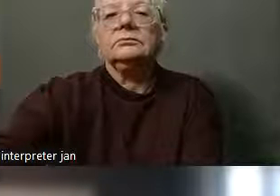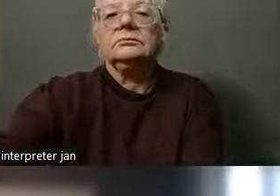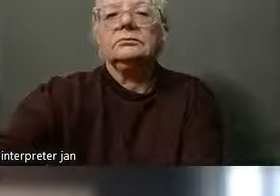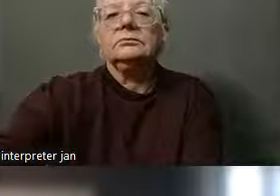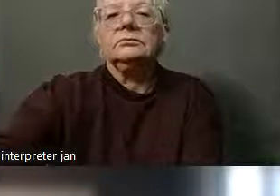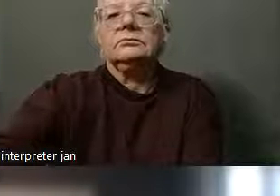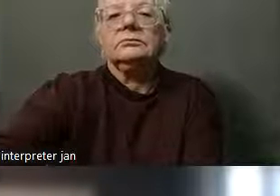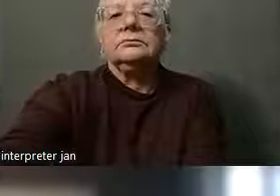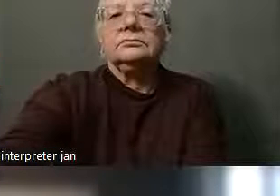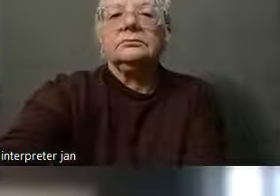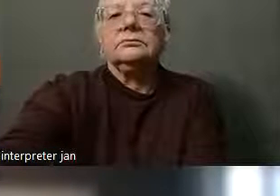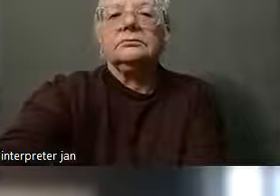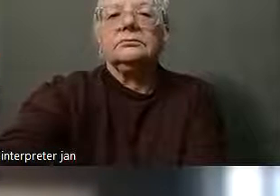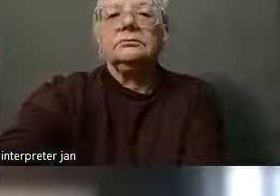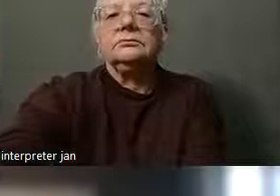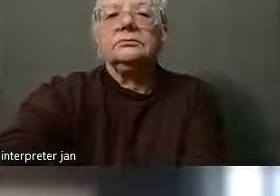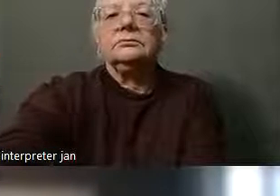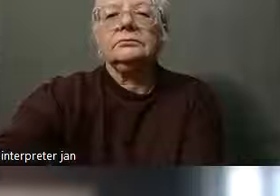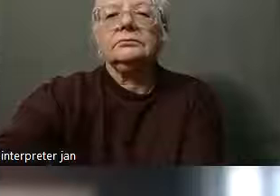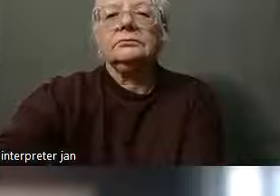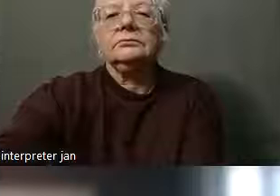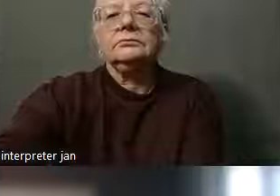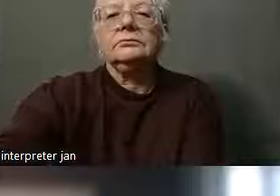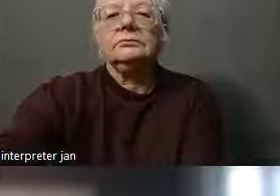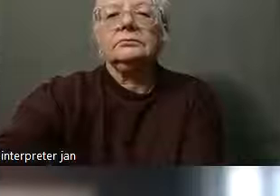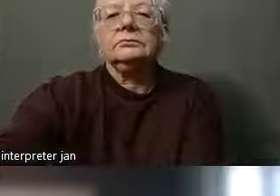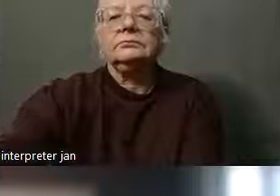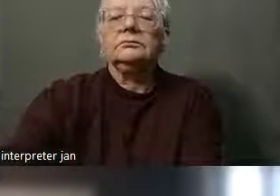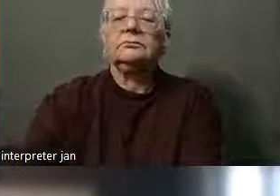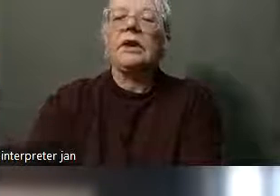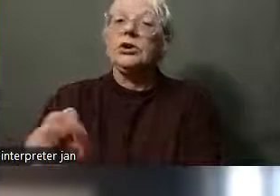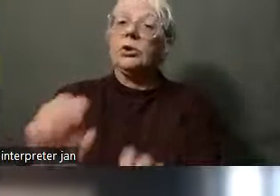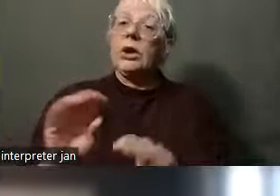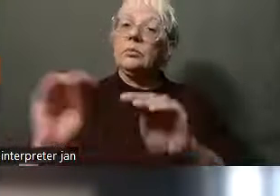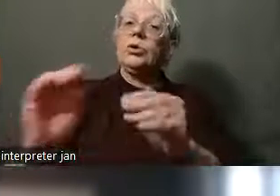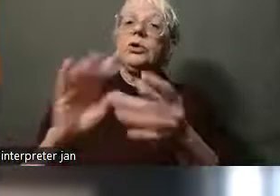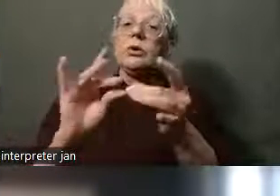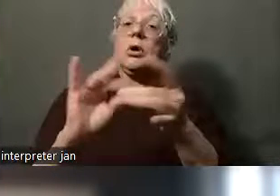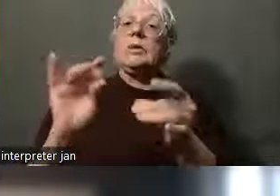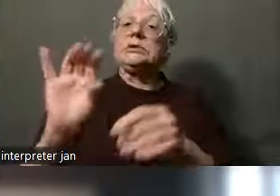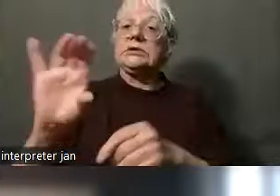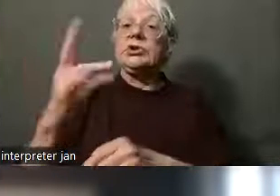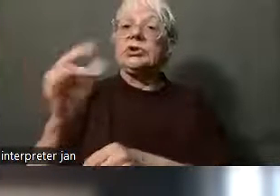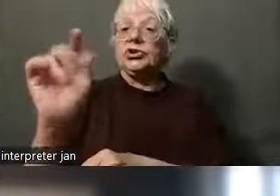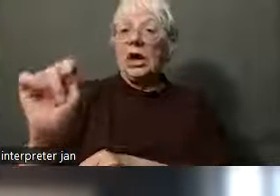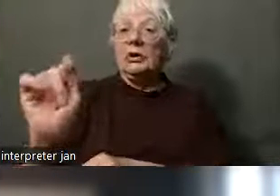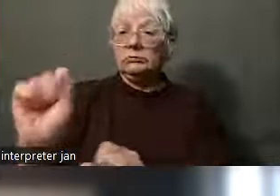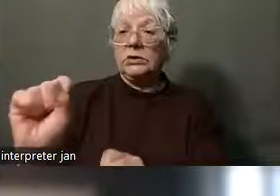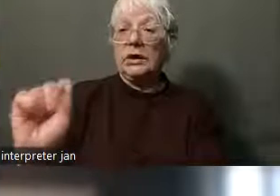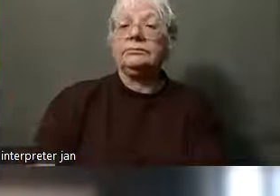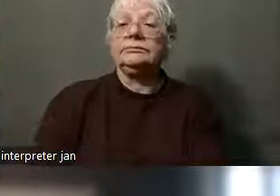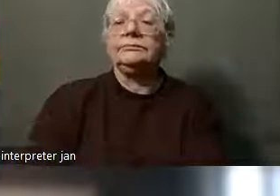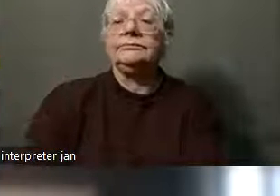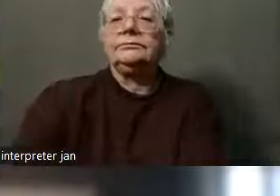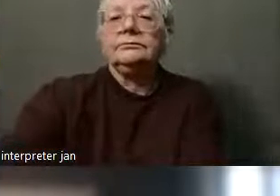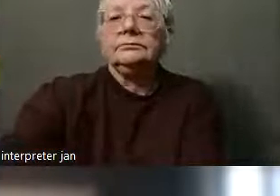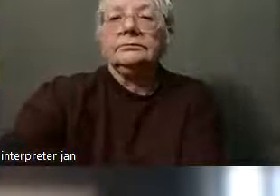Please feel free to put your comments in the chat as well. If you do not want to raise your hand and speak.